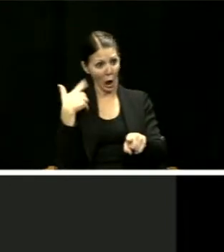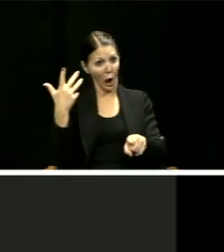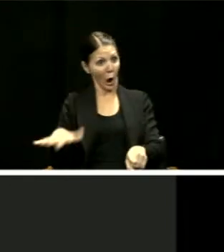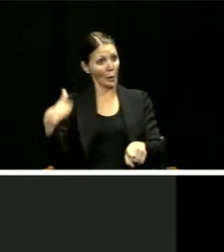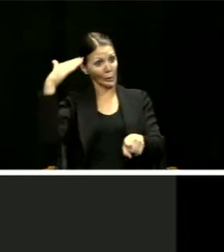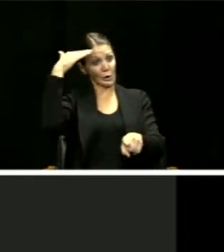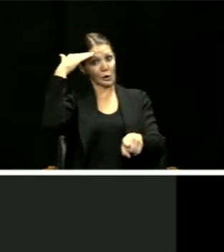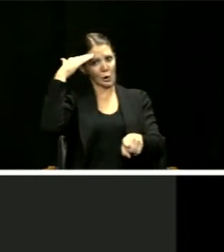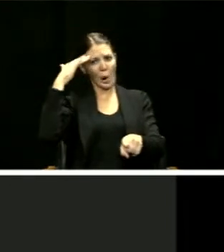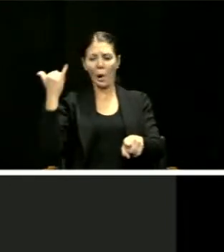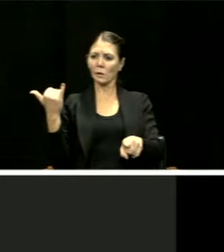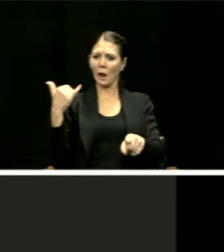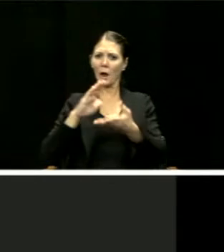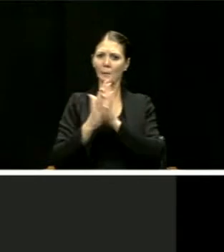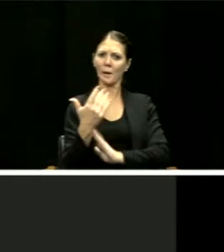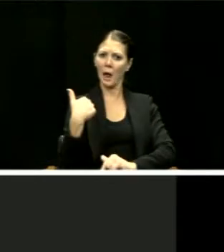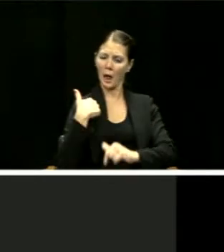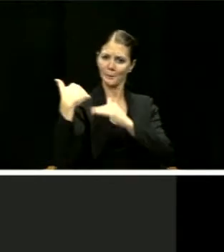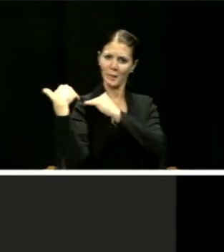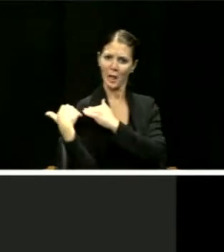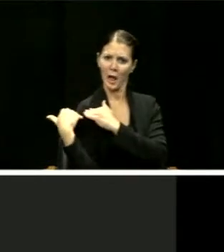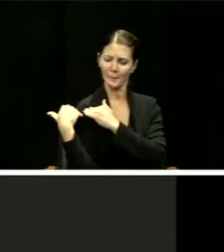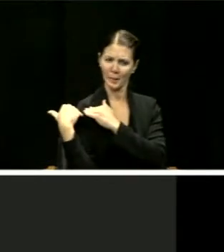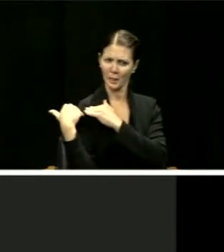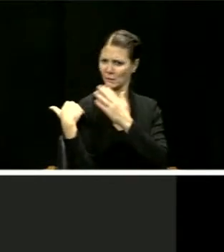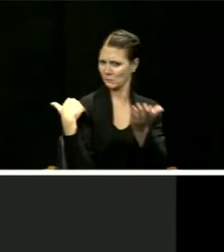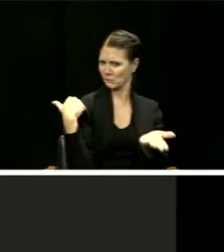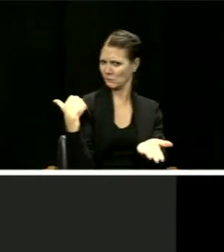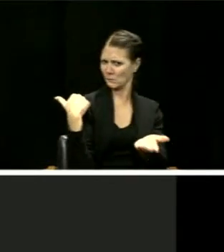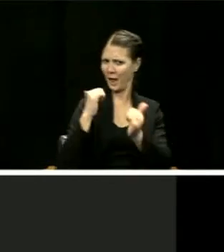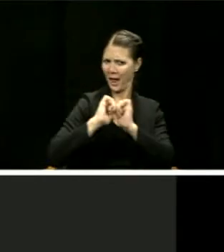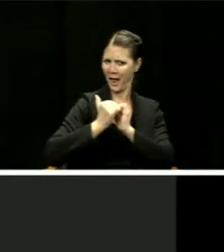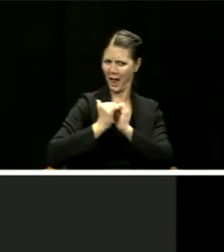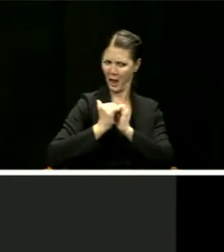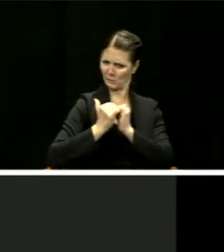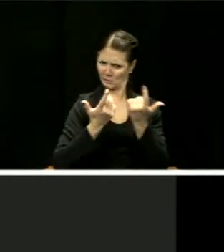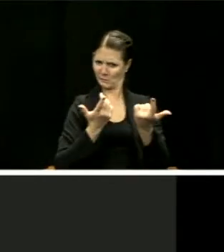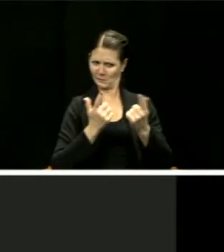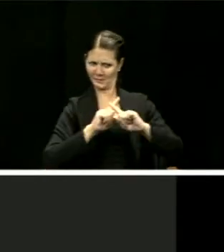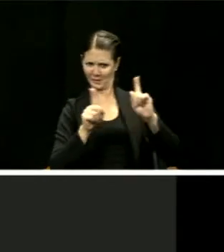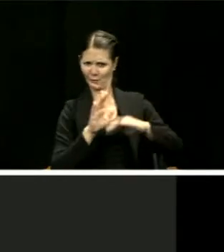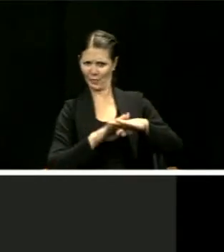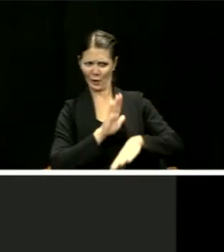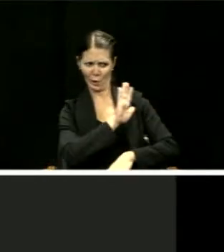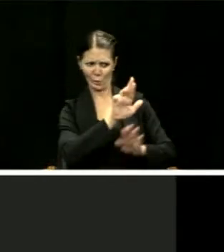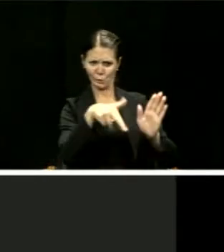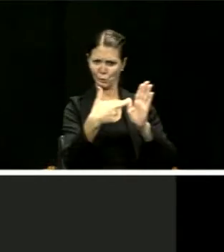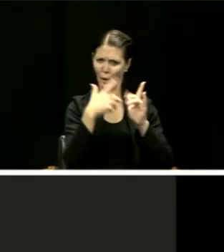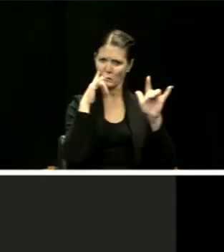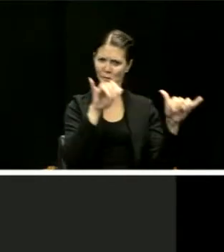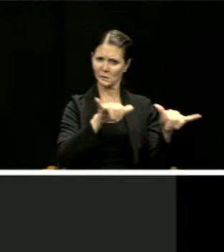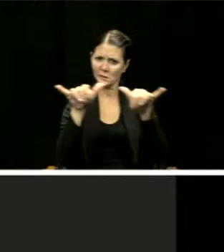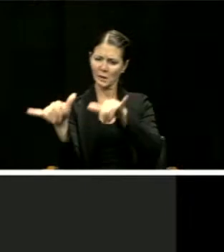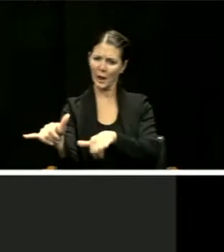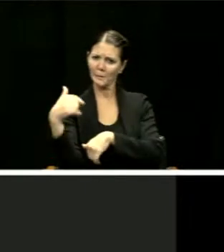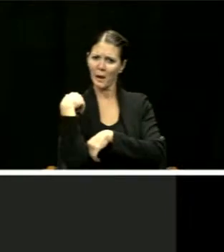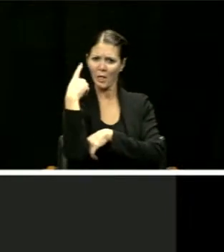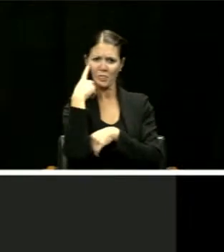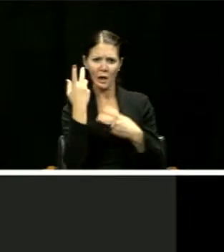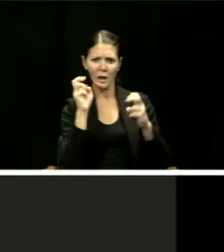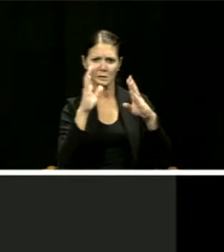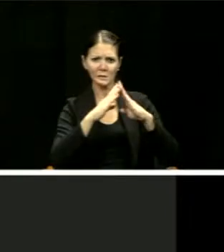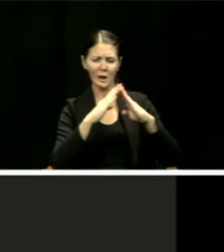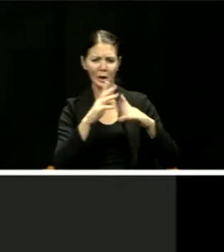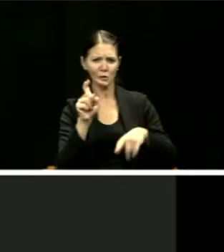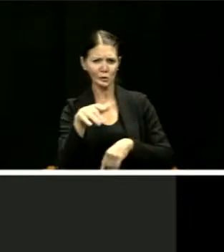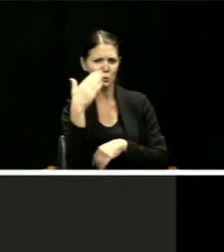it, then I assume that I'm liable for that. And how would that be different than what the town would be liable